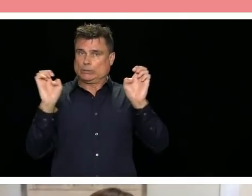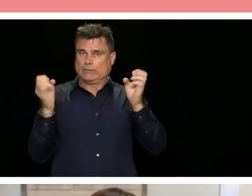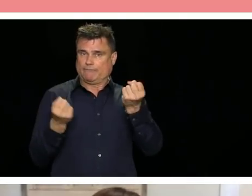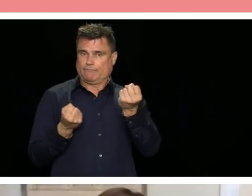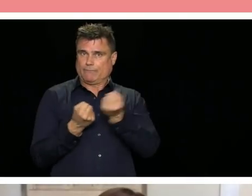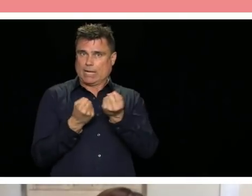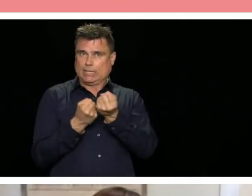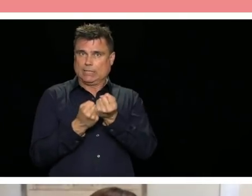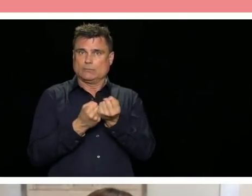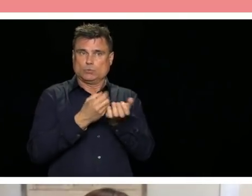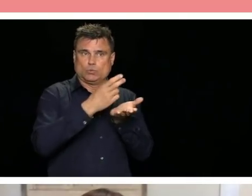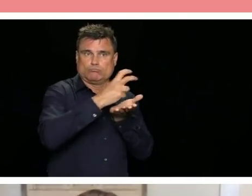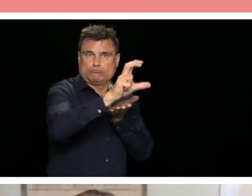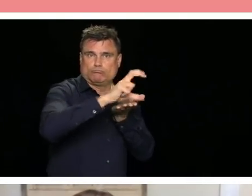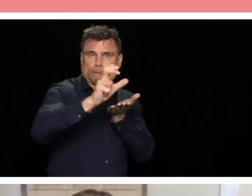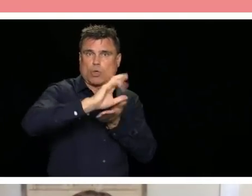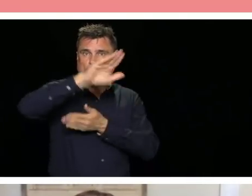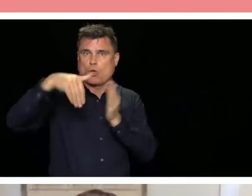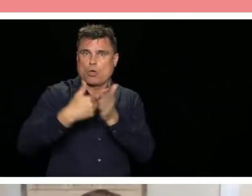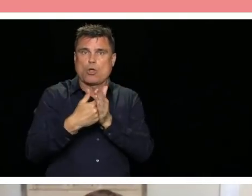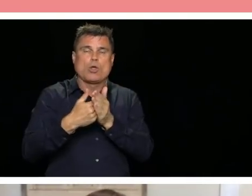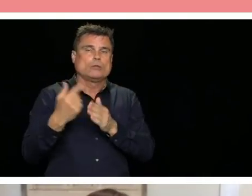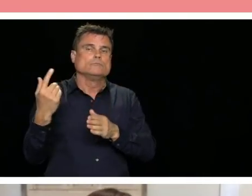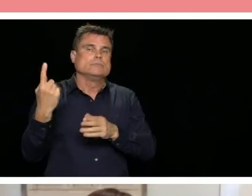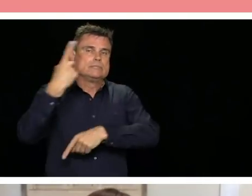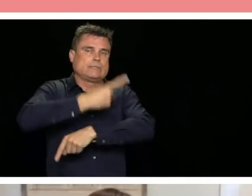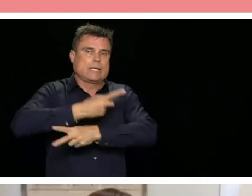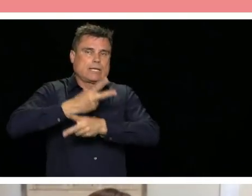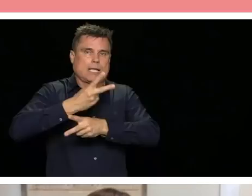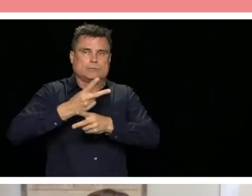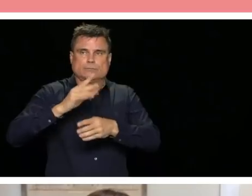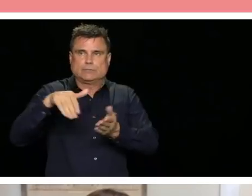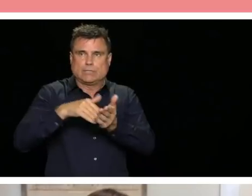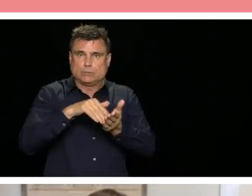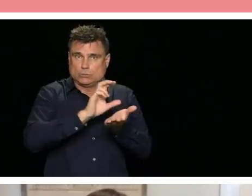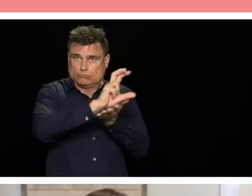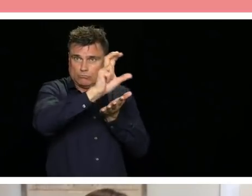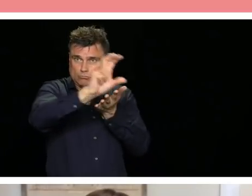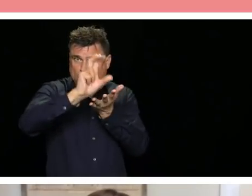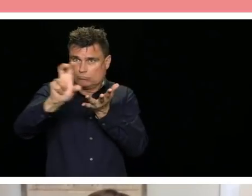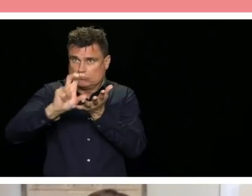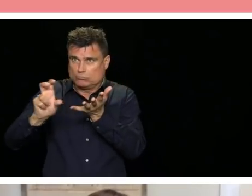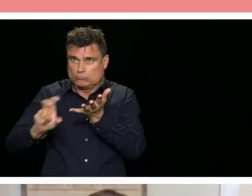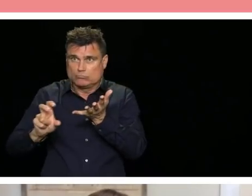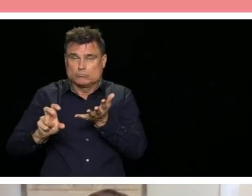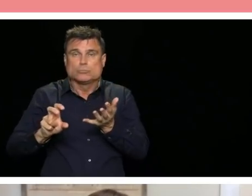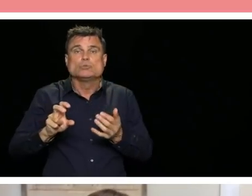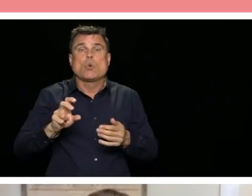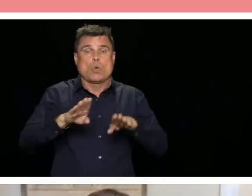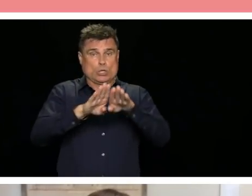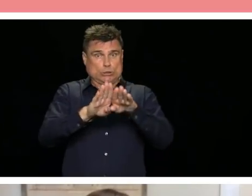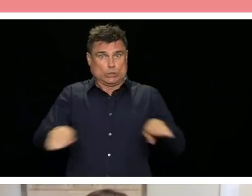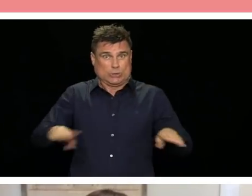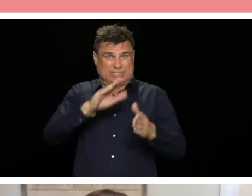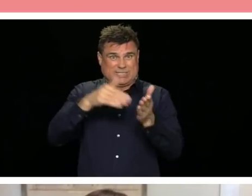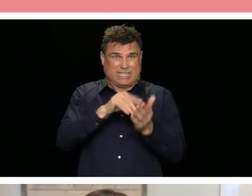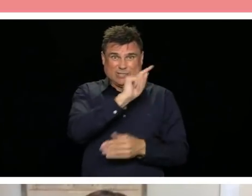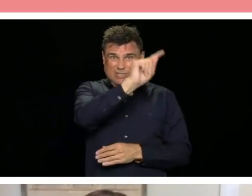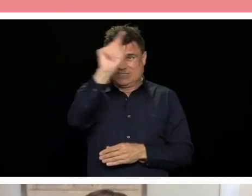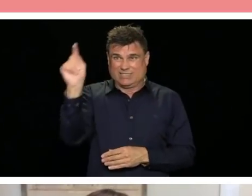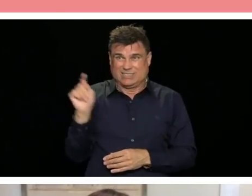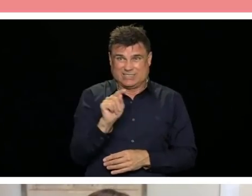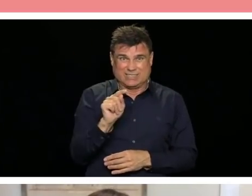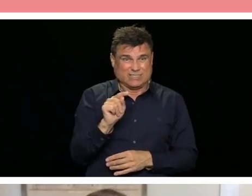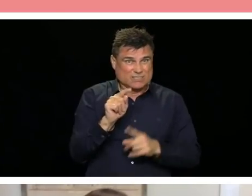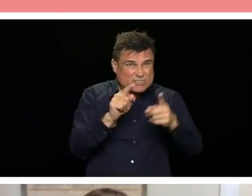support providers who are closed or open to maintain their operation or to support them to come back in operation when they